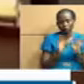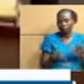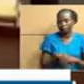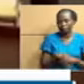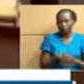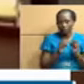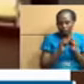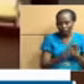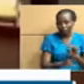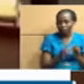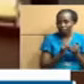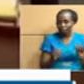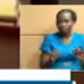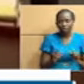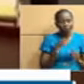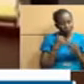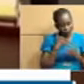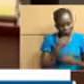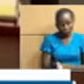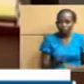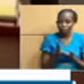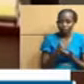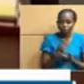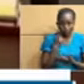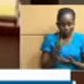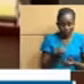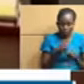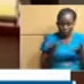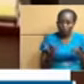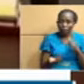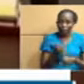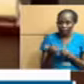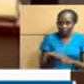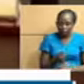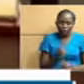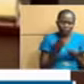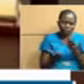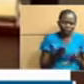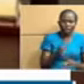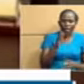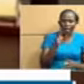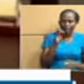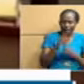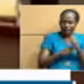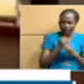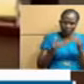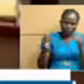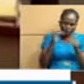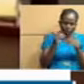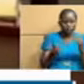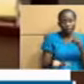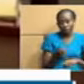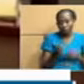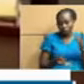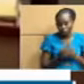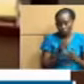manner that would see all benefiting other persons, those who are 8 years and above, getting a chance to participate in